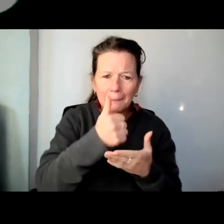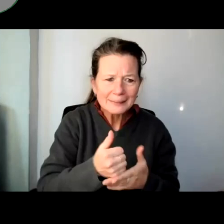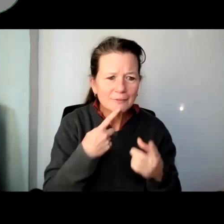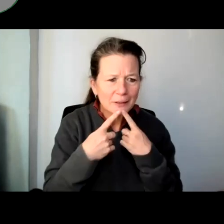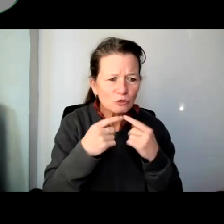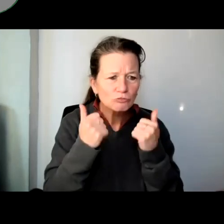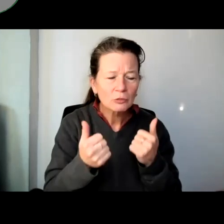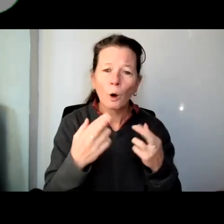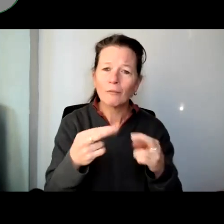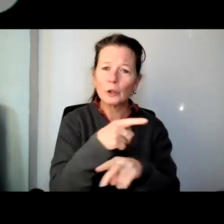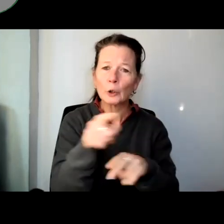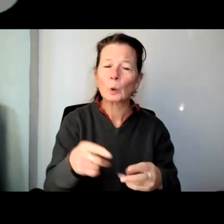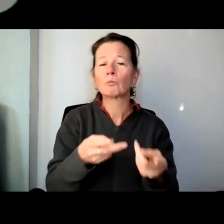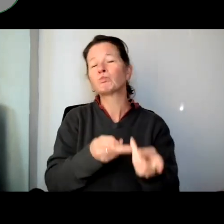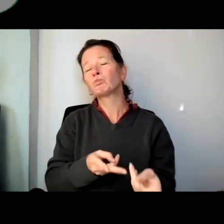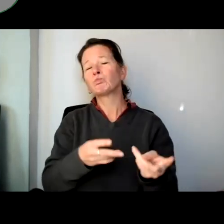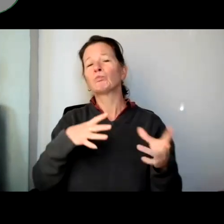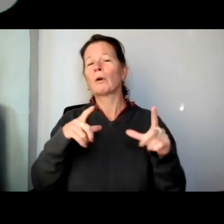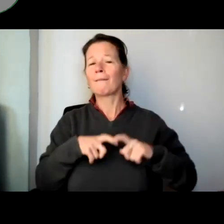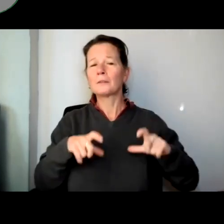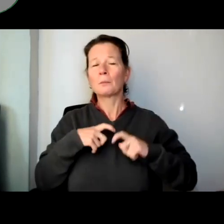you're sitting back and feeling comfortable.